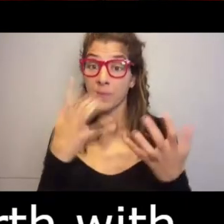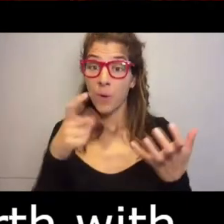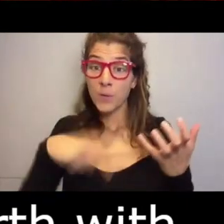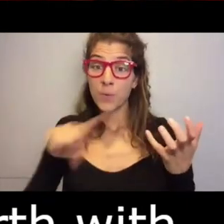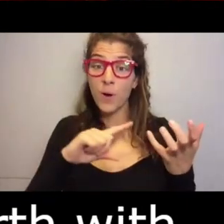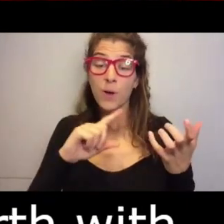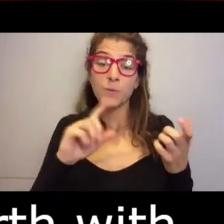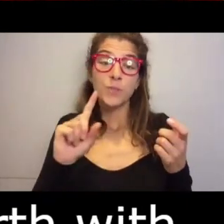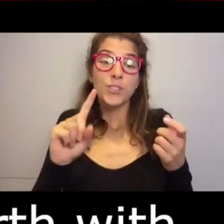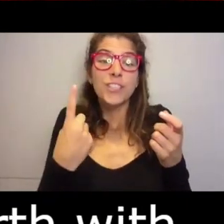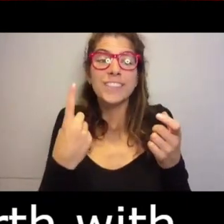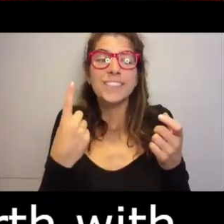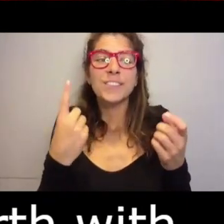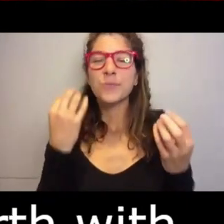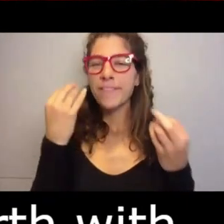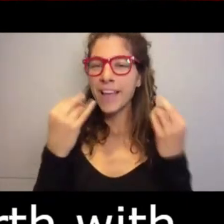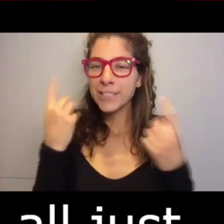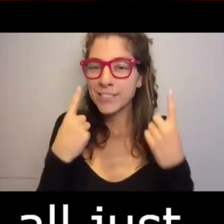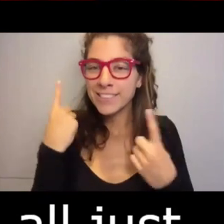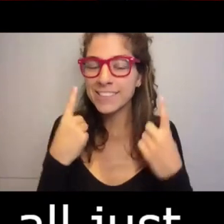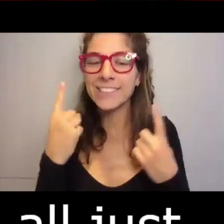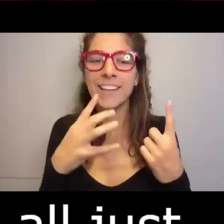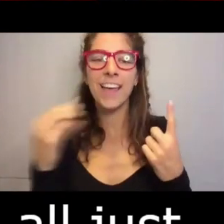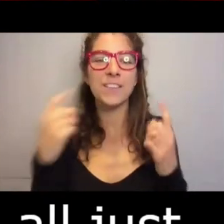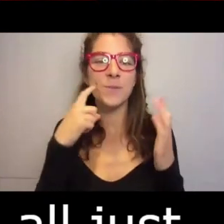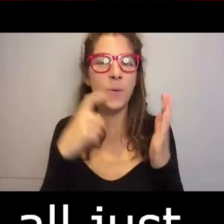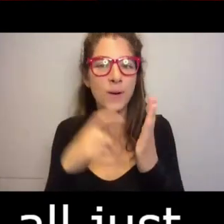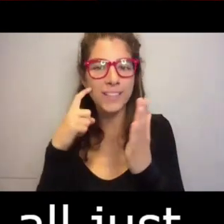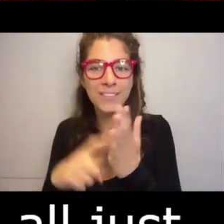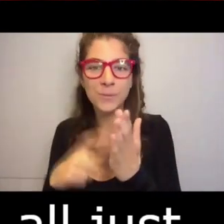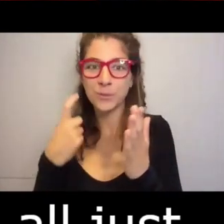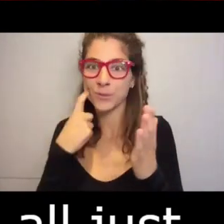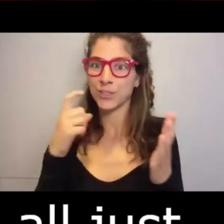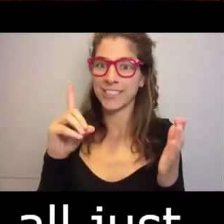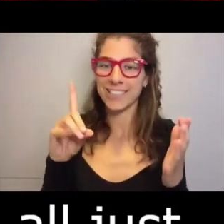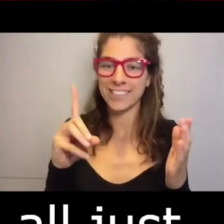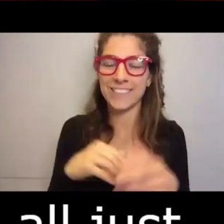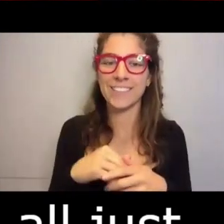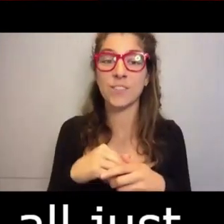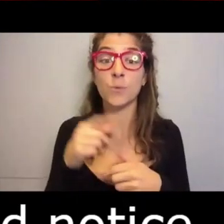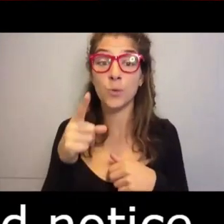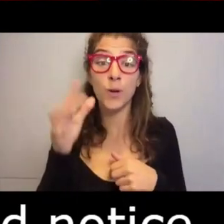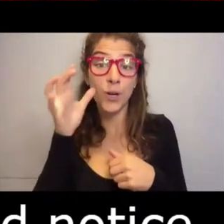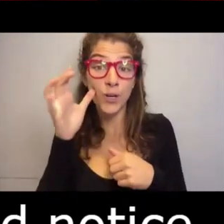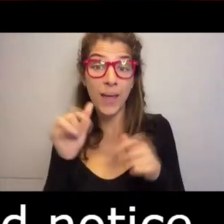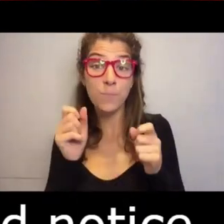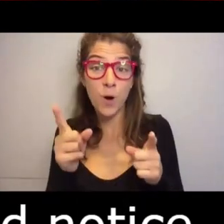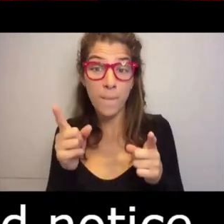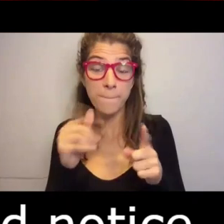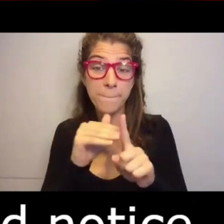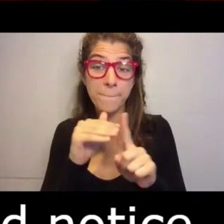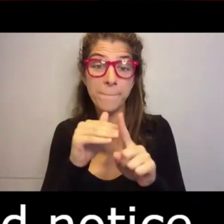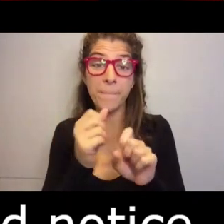to do a little reflection and notice what you just did. So when you heard the prompts,